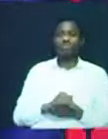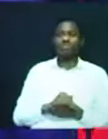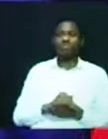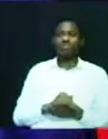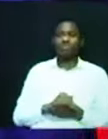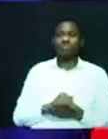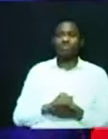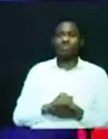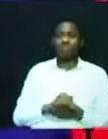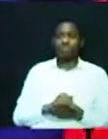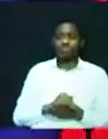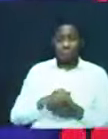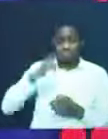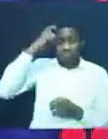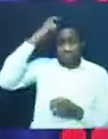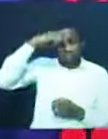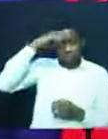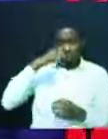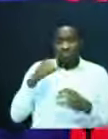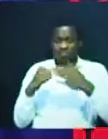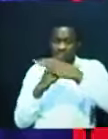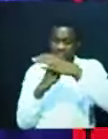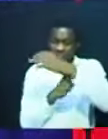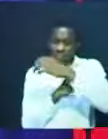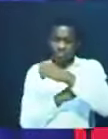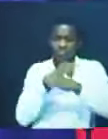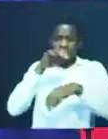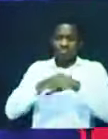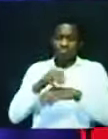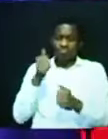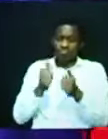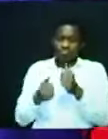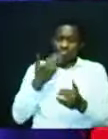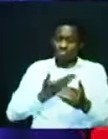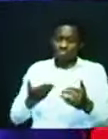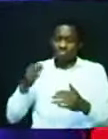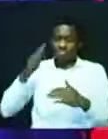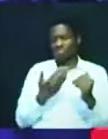Wisdom is the foundation upon which things are built. So